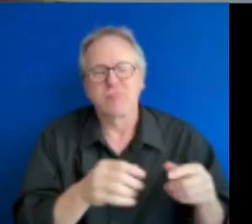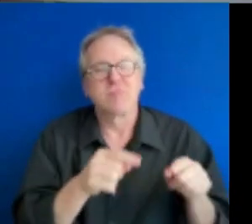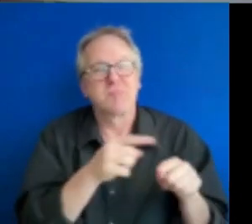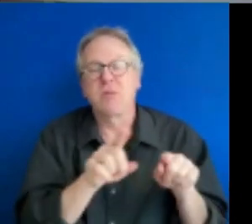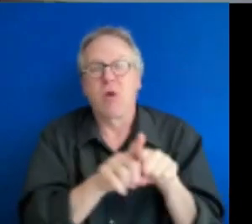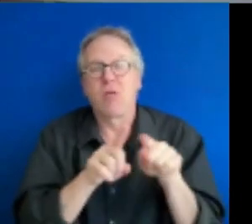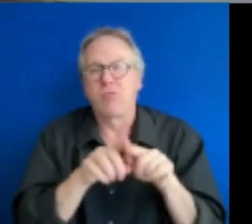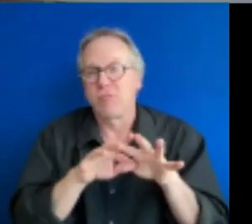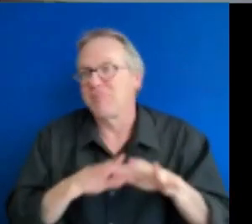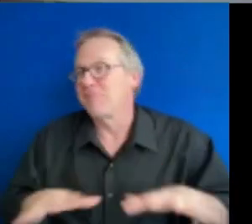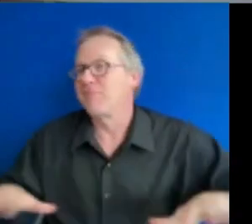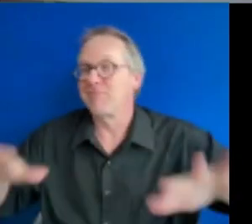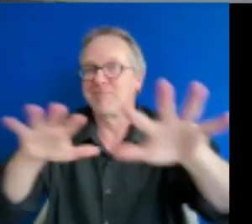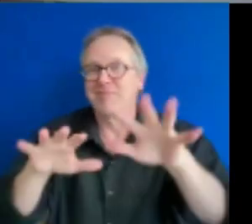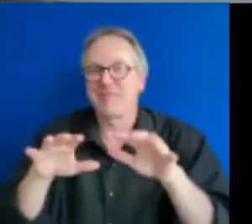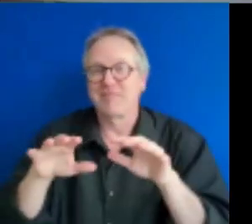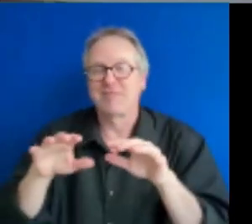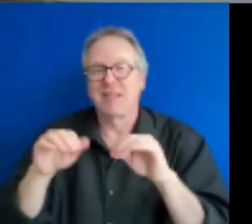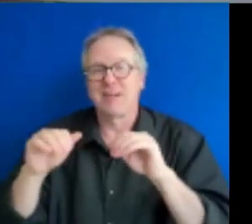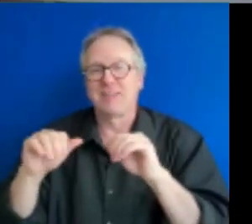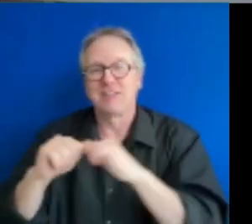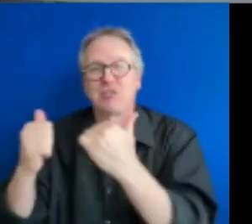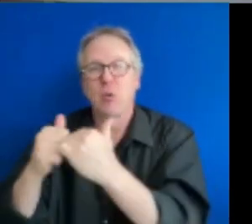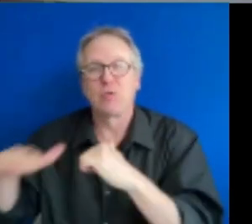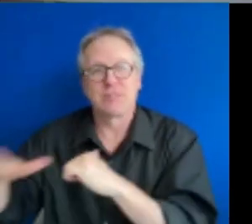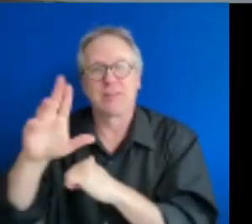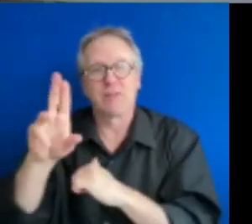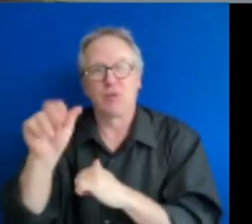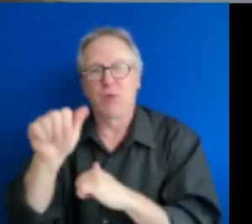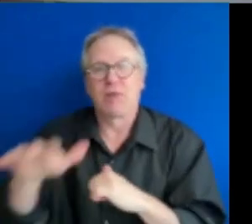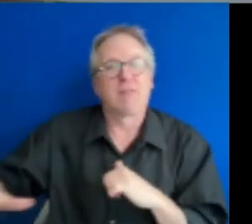for our broader association as well.